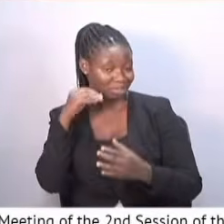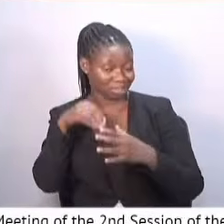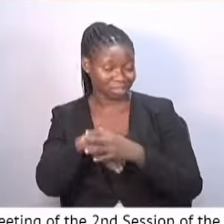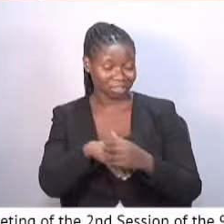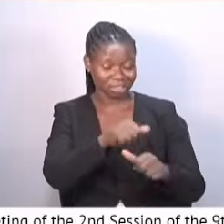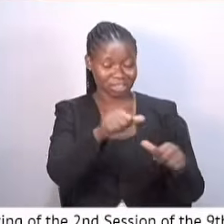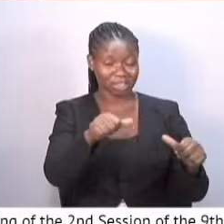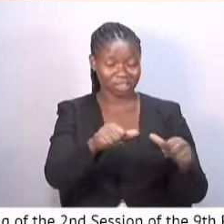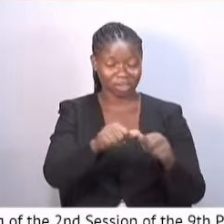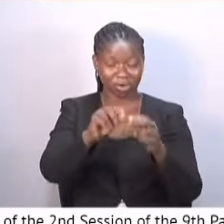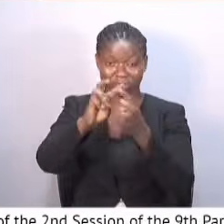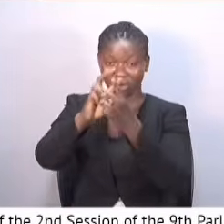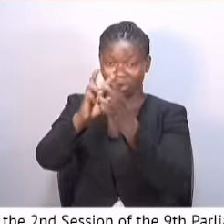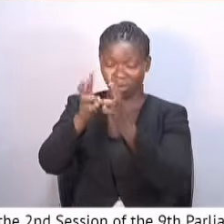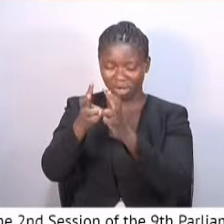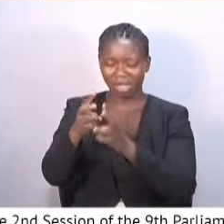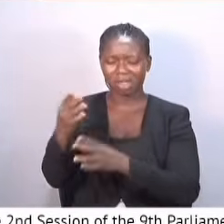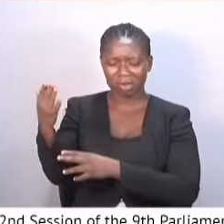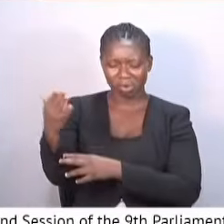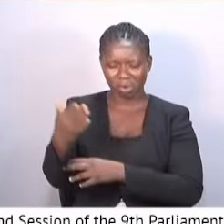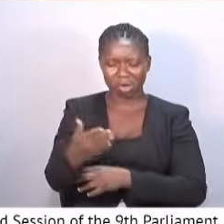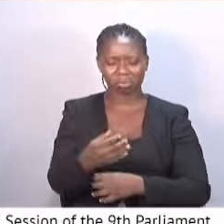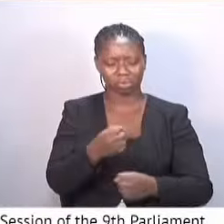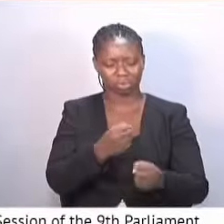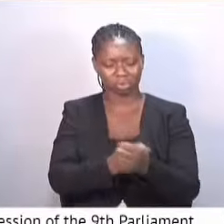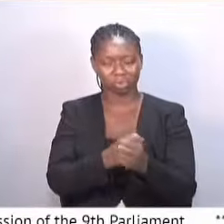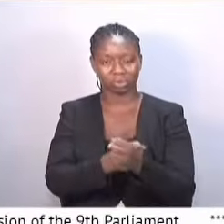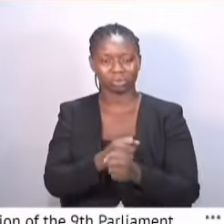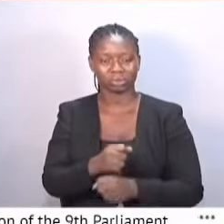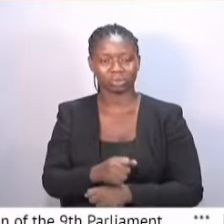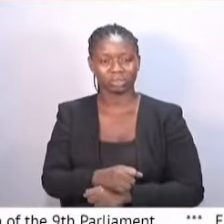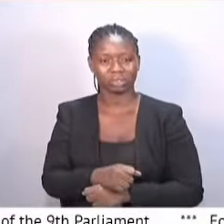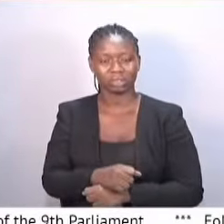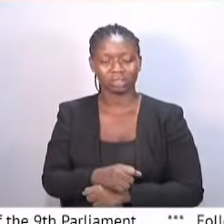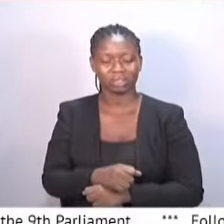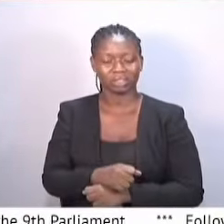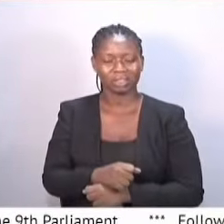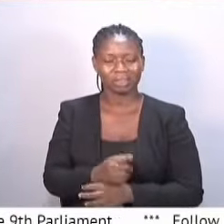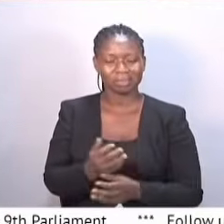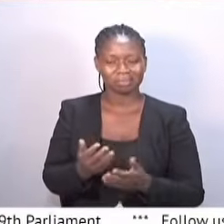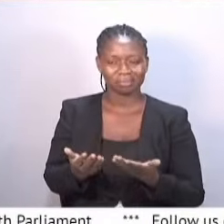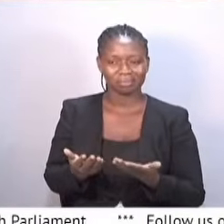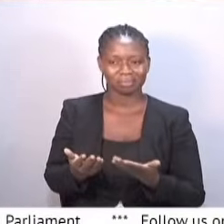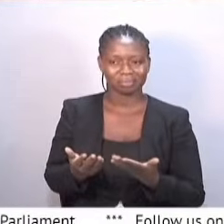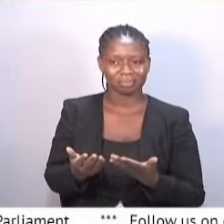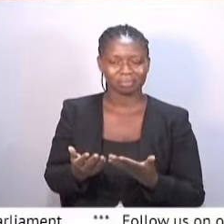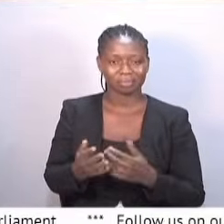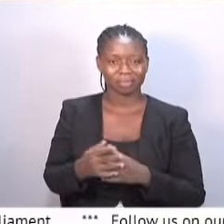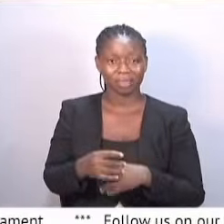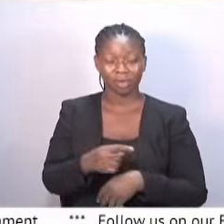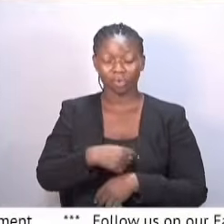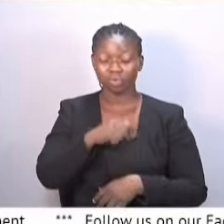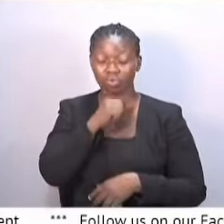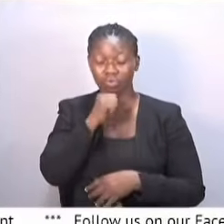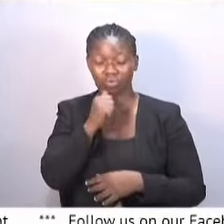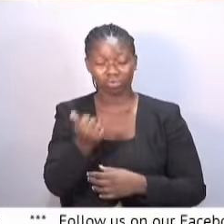in that field, they welcome. Mr. Speaker, is it the case that we will not